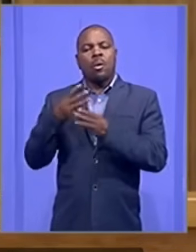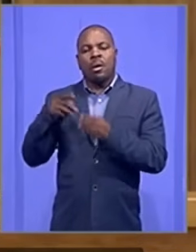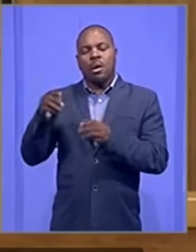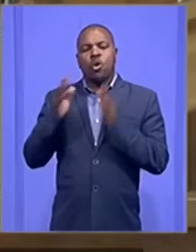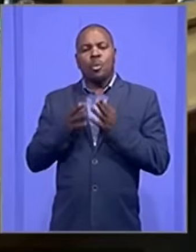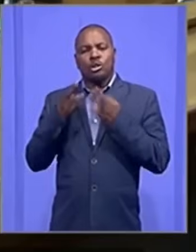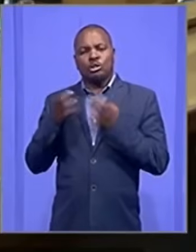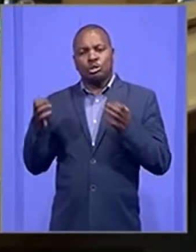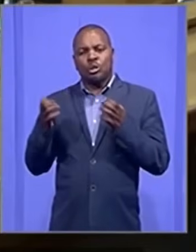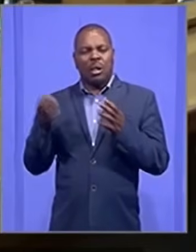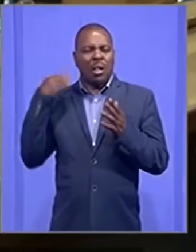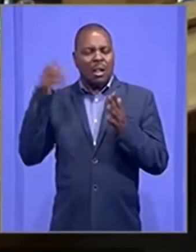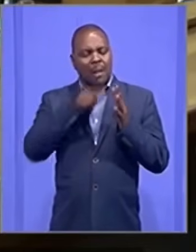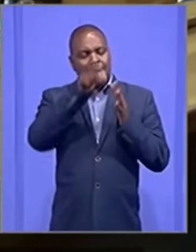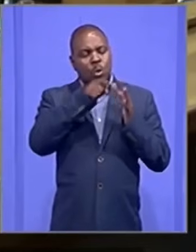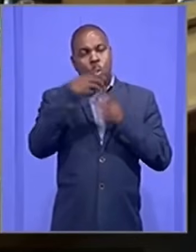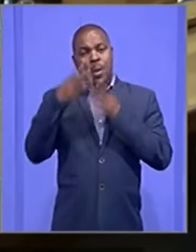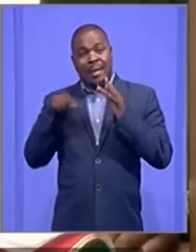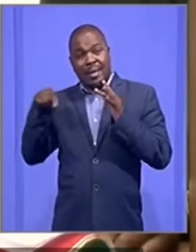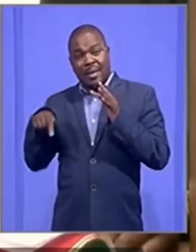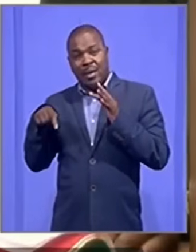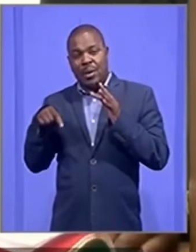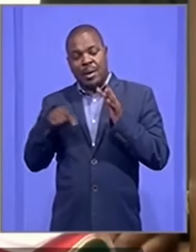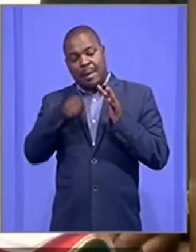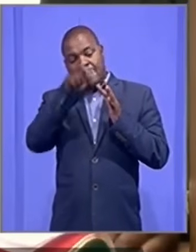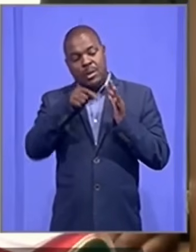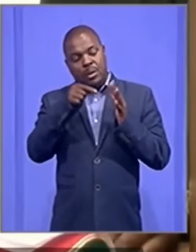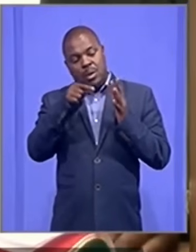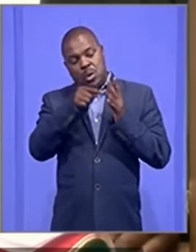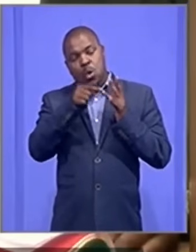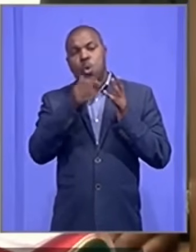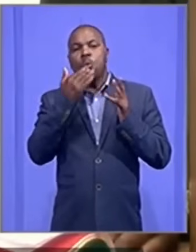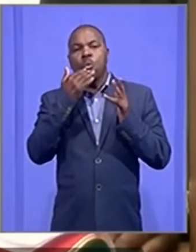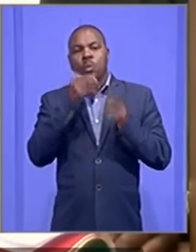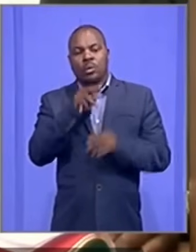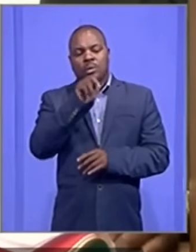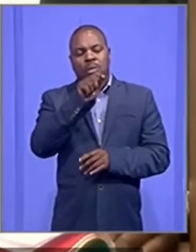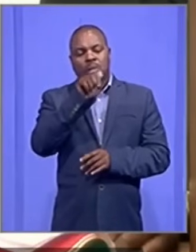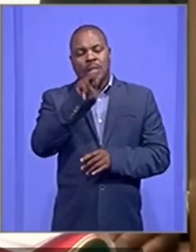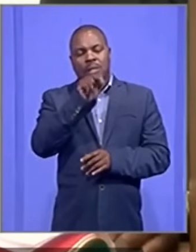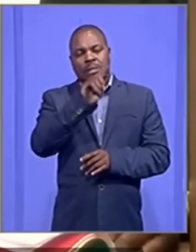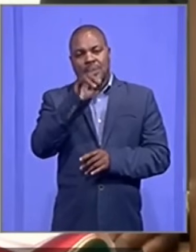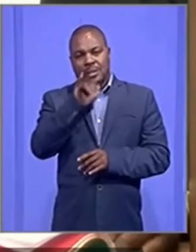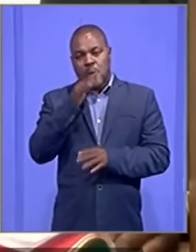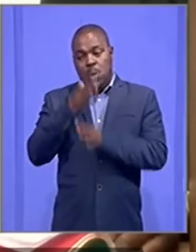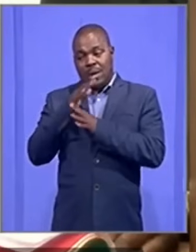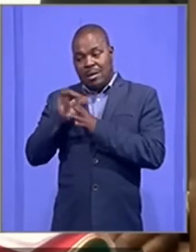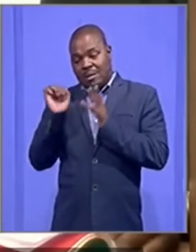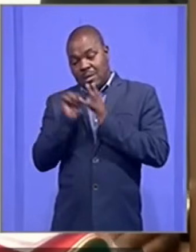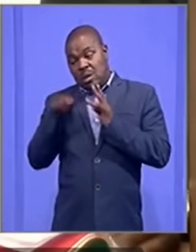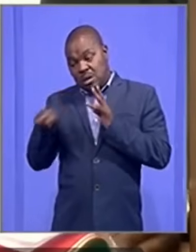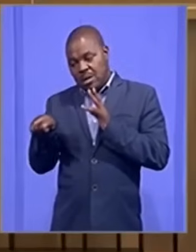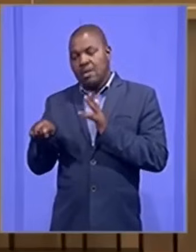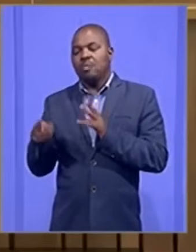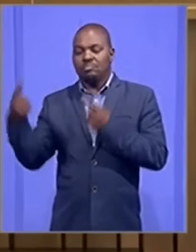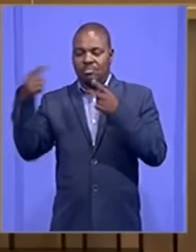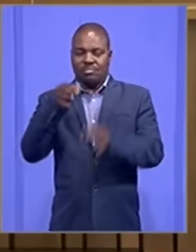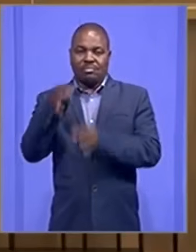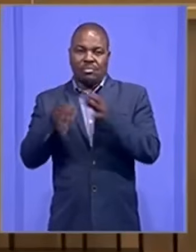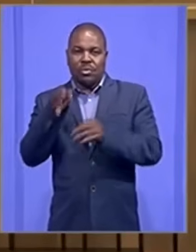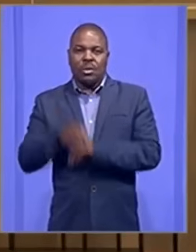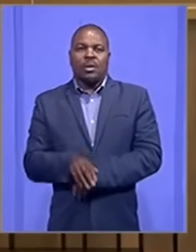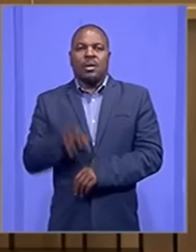tšwa lefelong la peleng la mošomo la mogononelwa wa bobedi Bongane Ntanzi o file bohlatse. Henrik